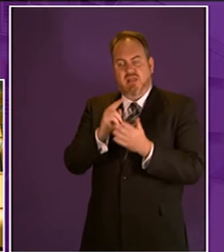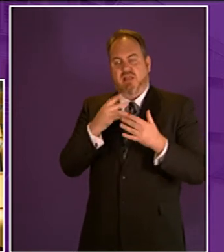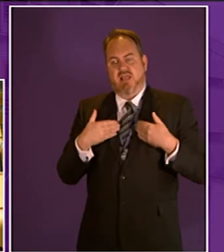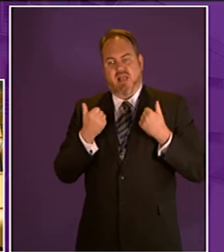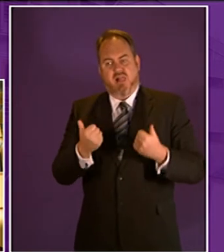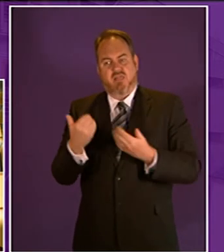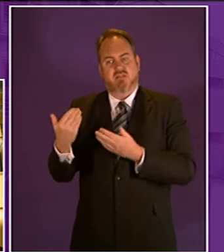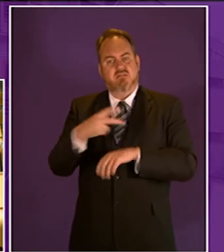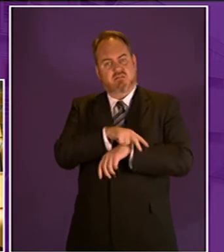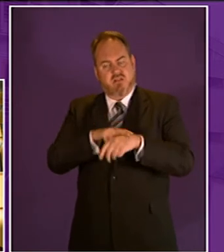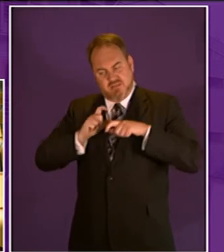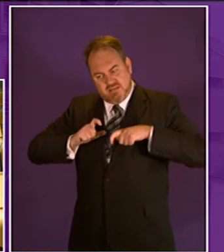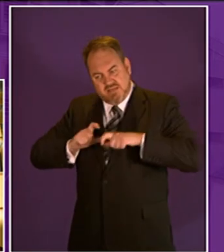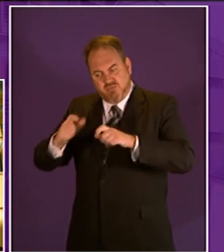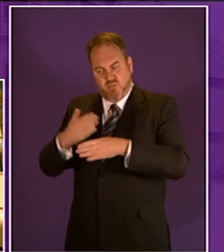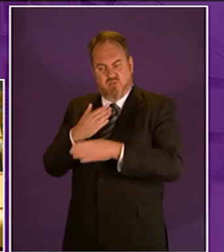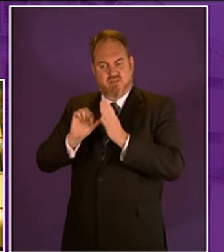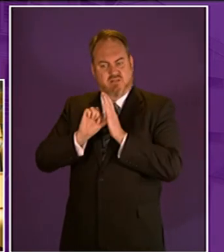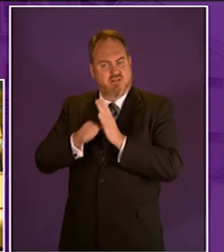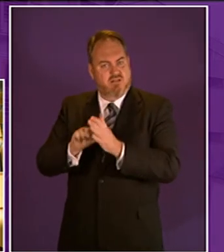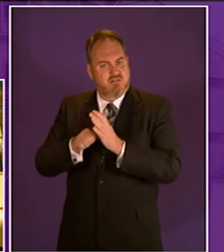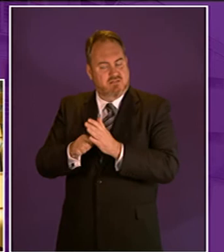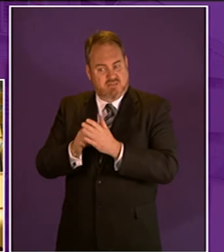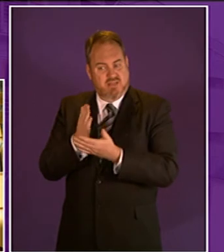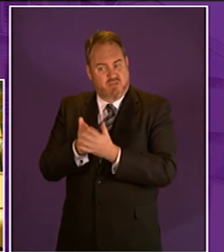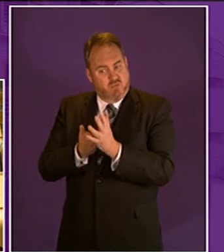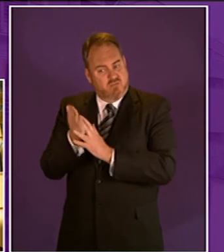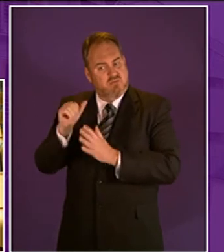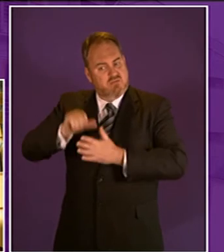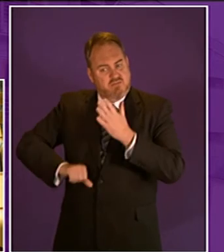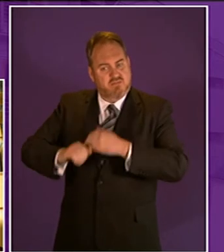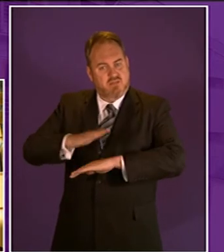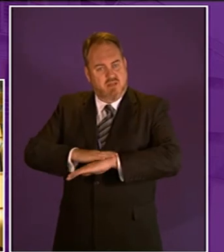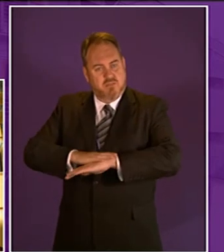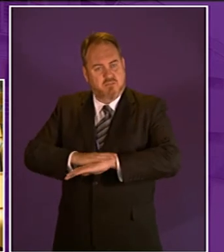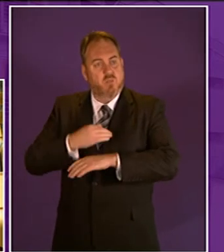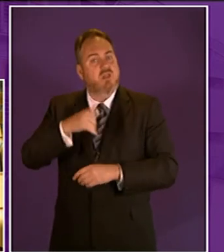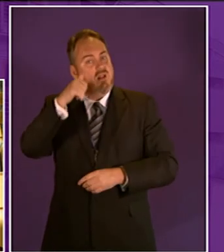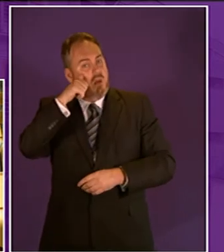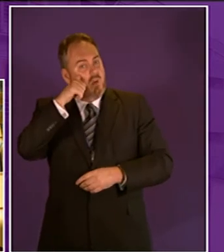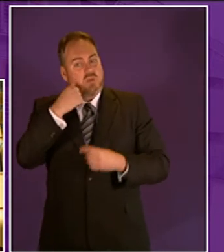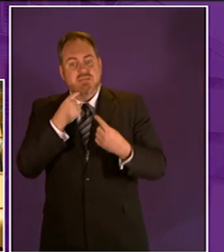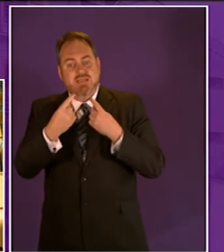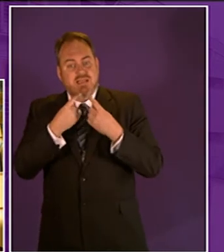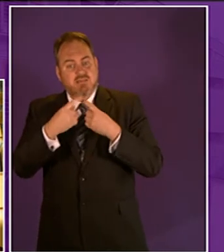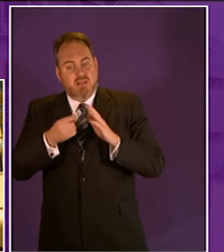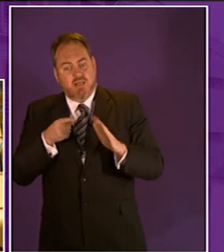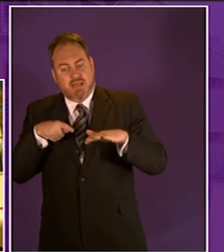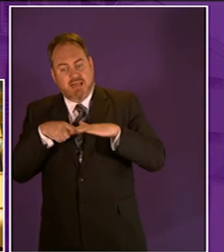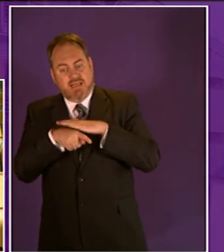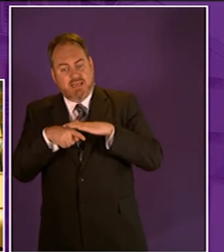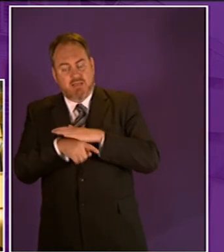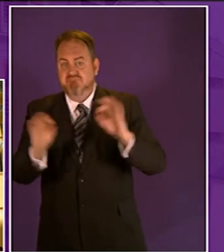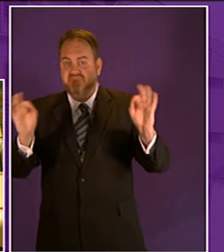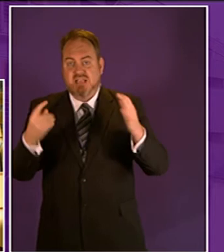add my thanks to the words of the Cabinet Secretary. And I welcome too that there has been no breach of patient data reported. We must also bear